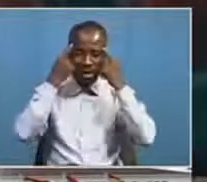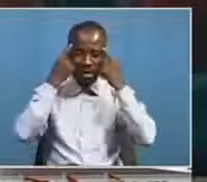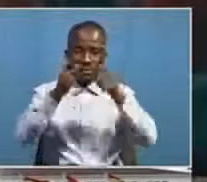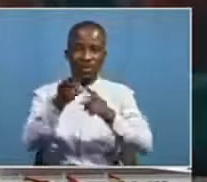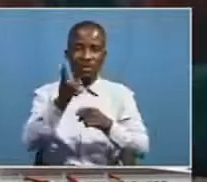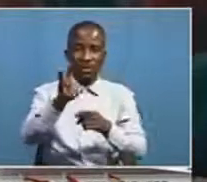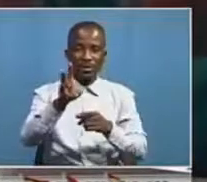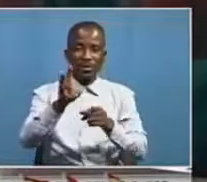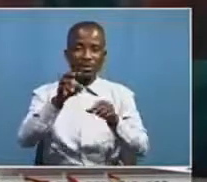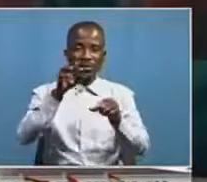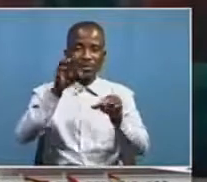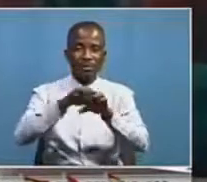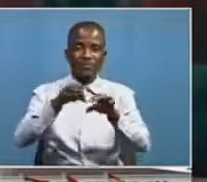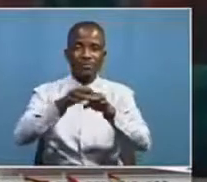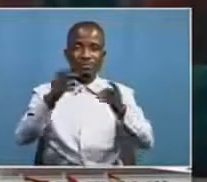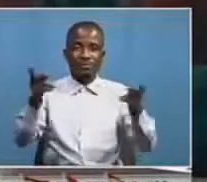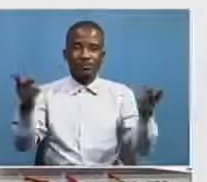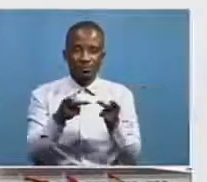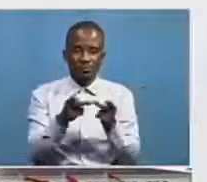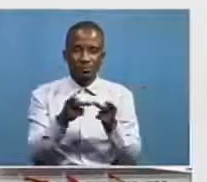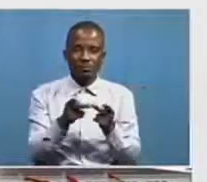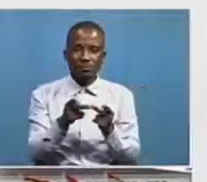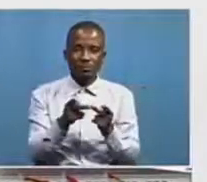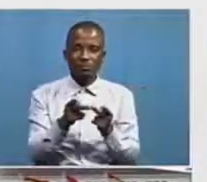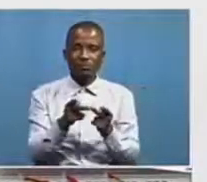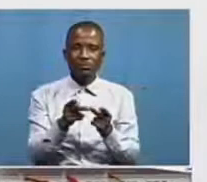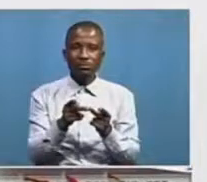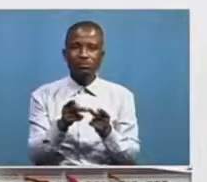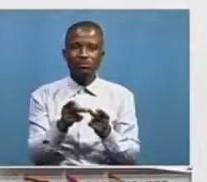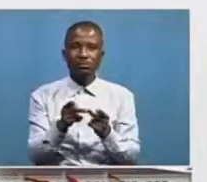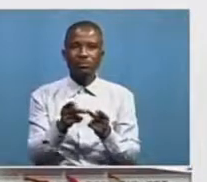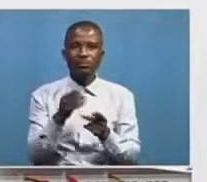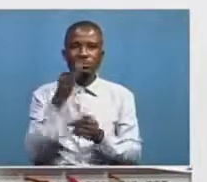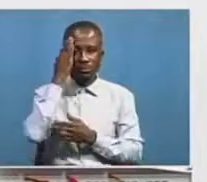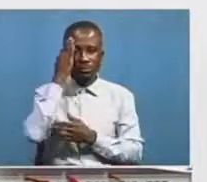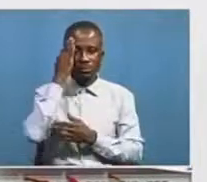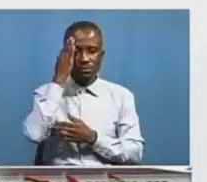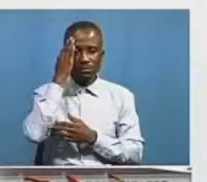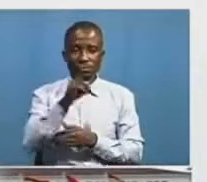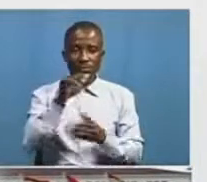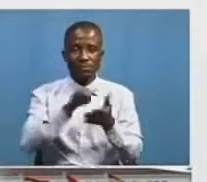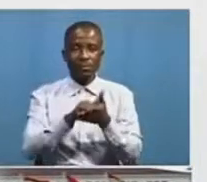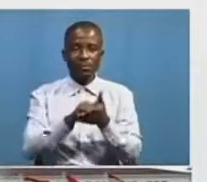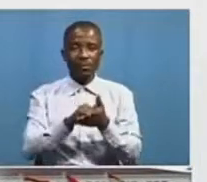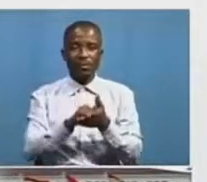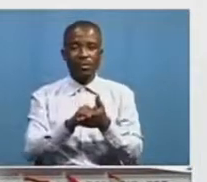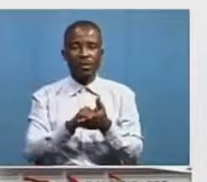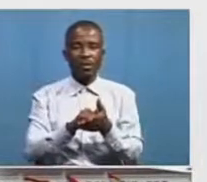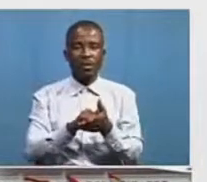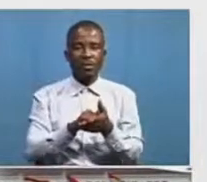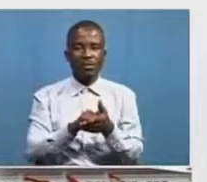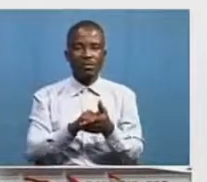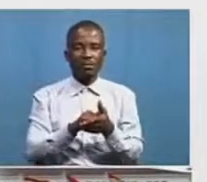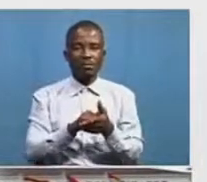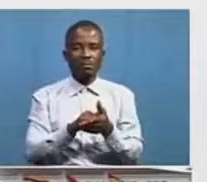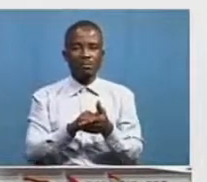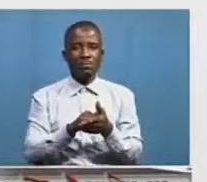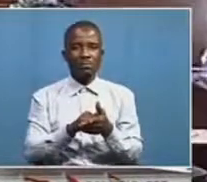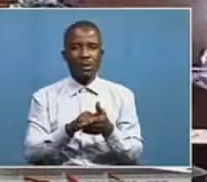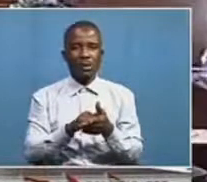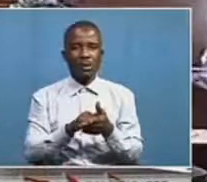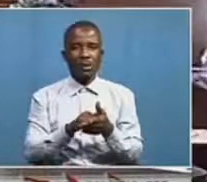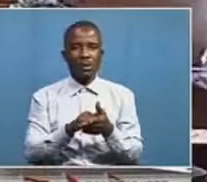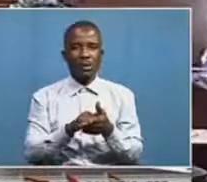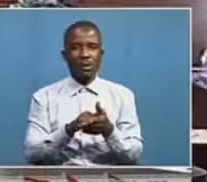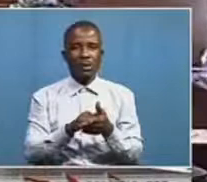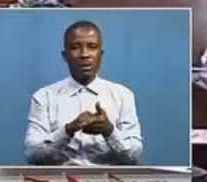total 4,693 votes. We know that even though PW1 alleged in his witness statement that the